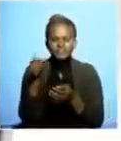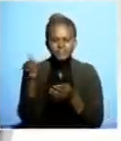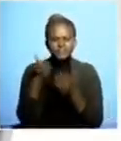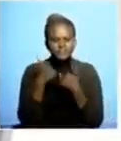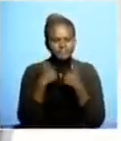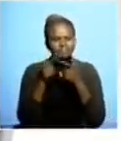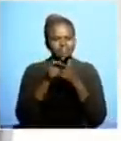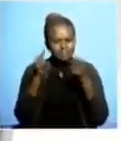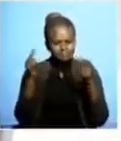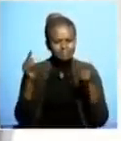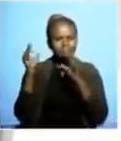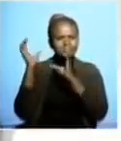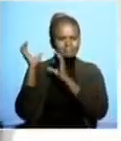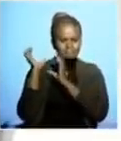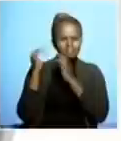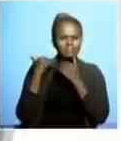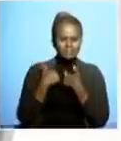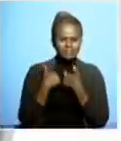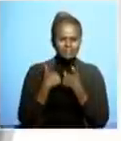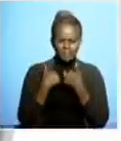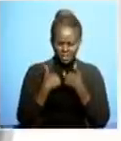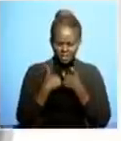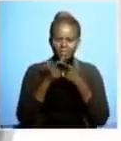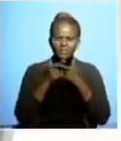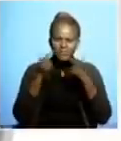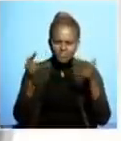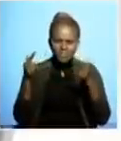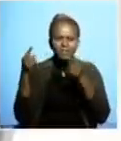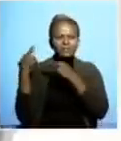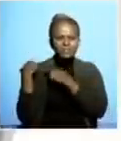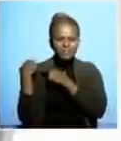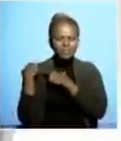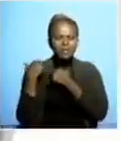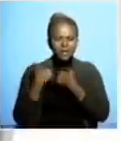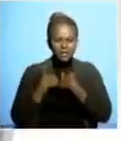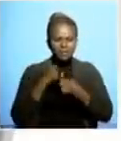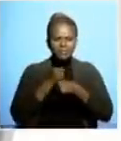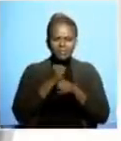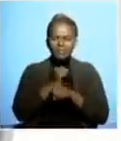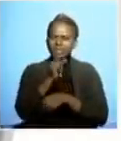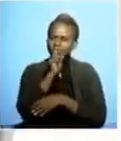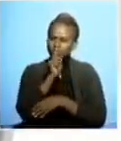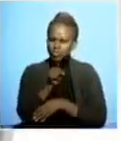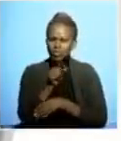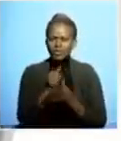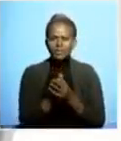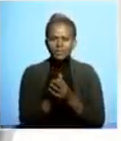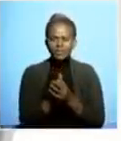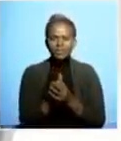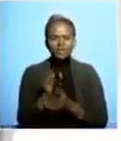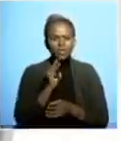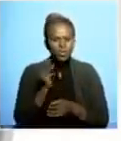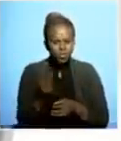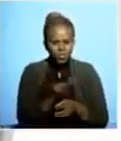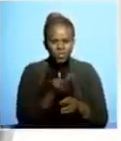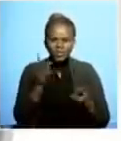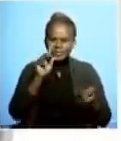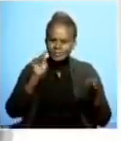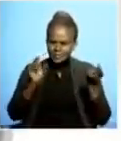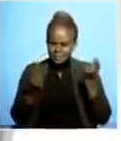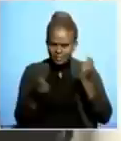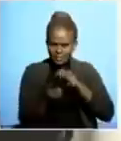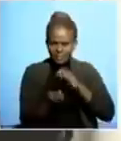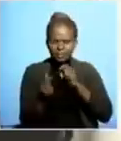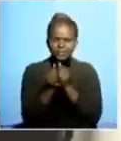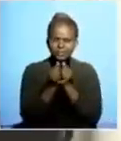huge task. You have a huge task to ensure that we change together, we